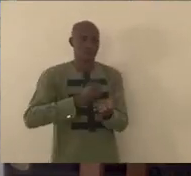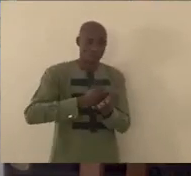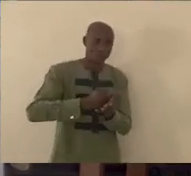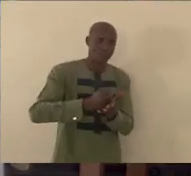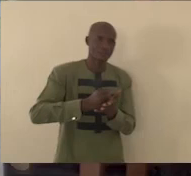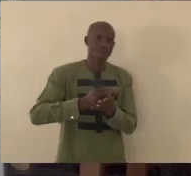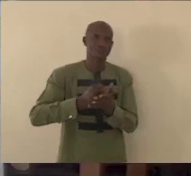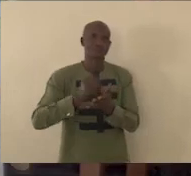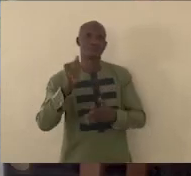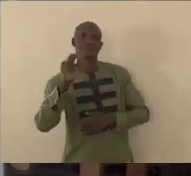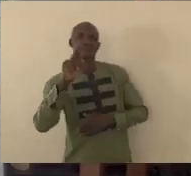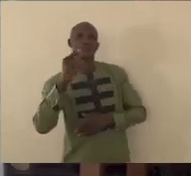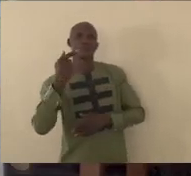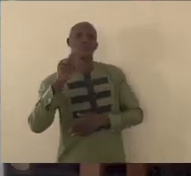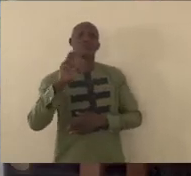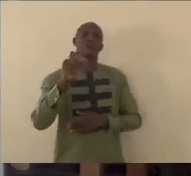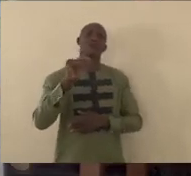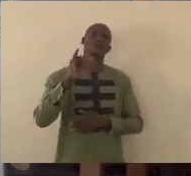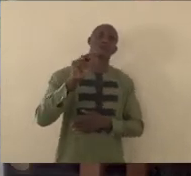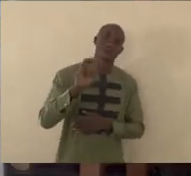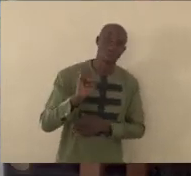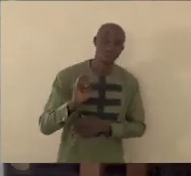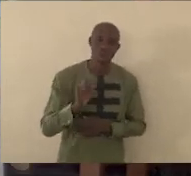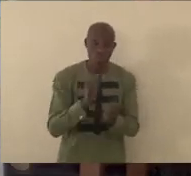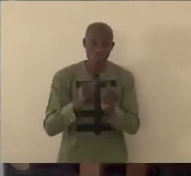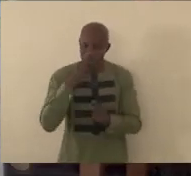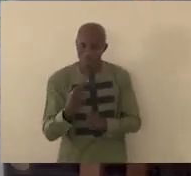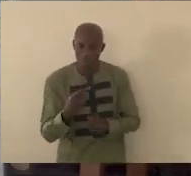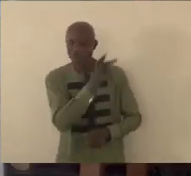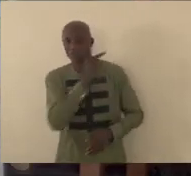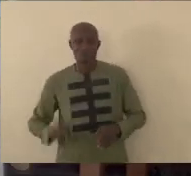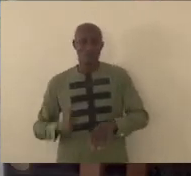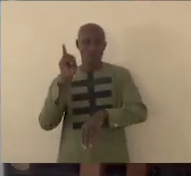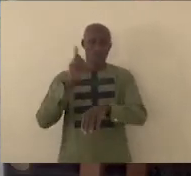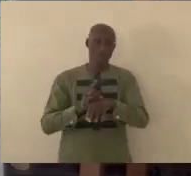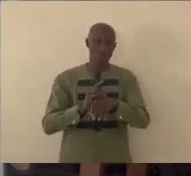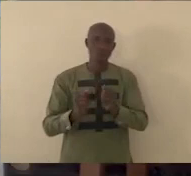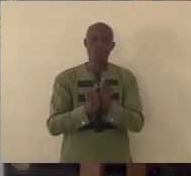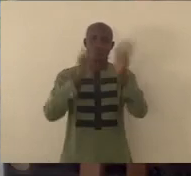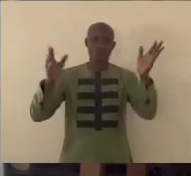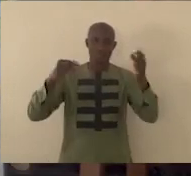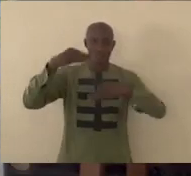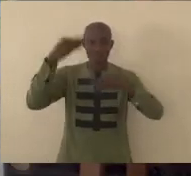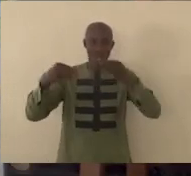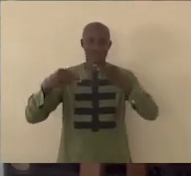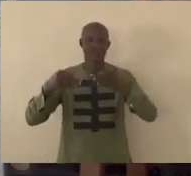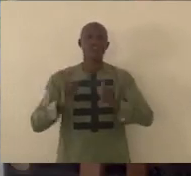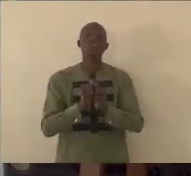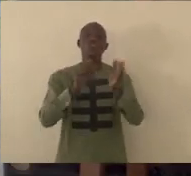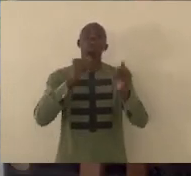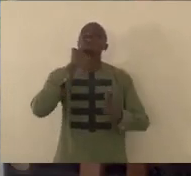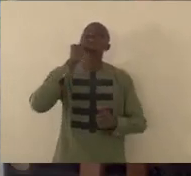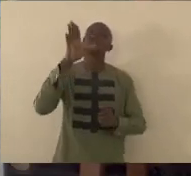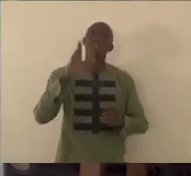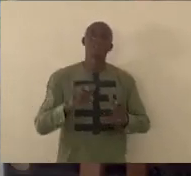St. Augustine, 4th century mystic and writer, which says, kingdoms devoid of justice are nothing but a bunch